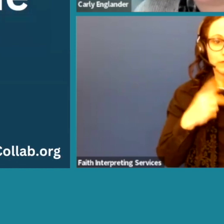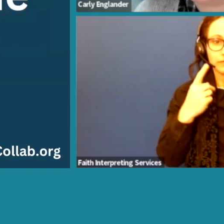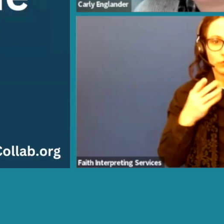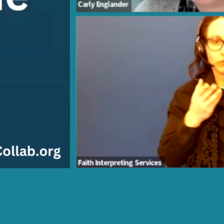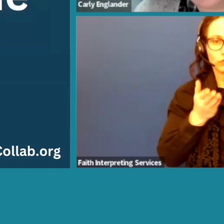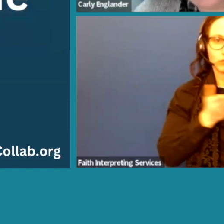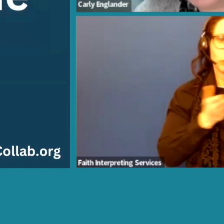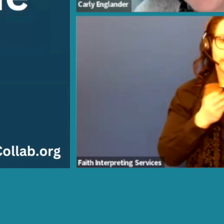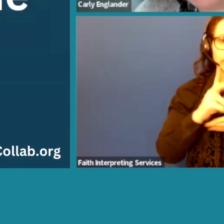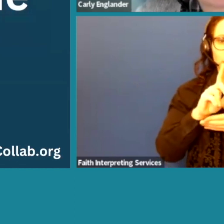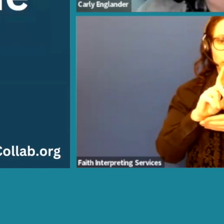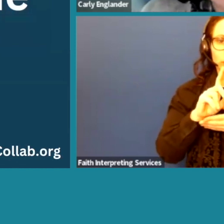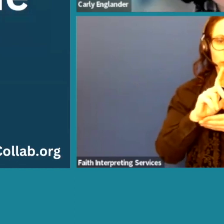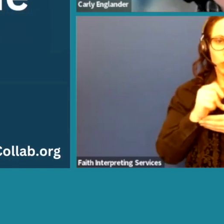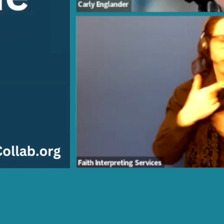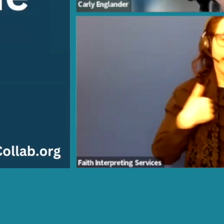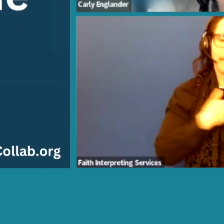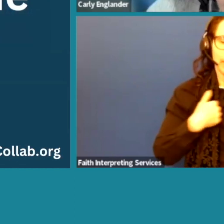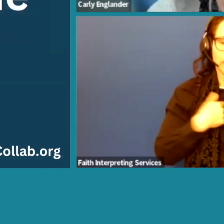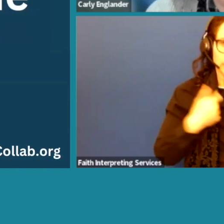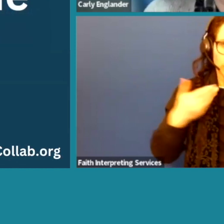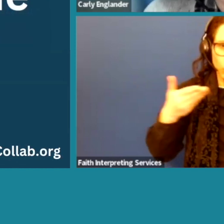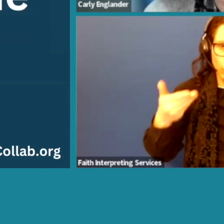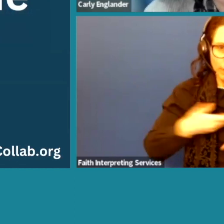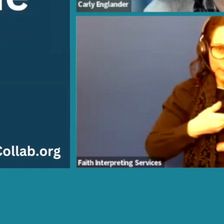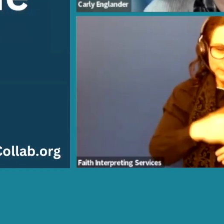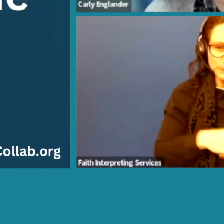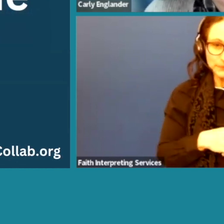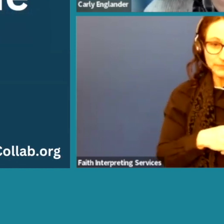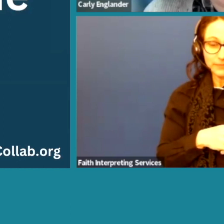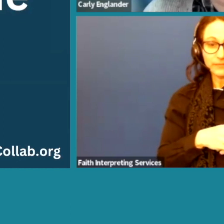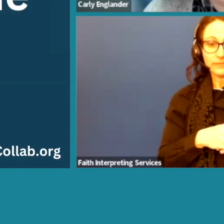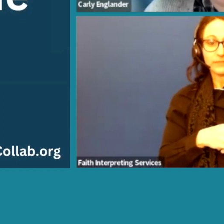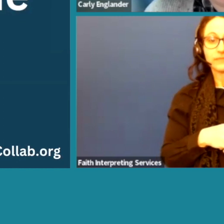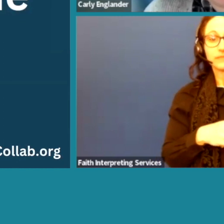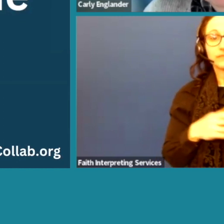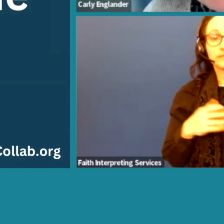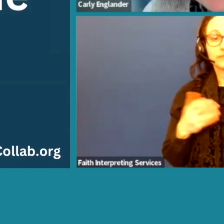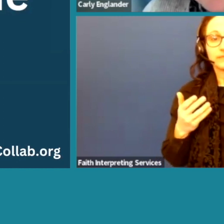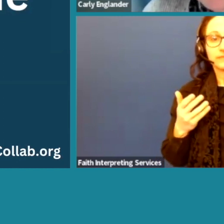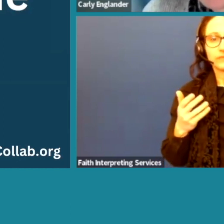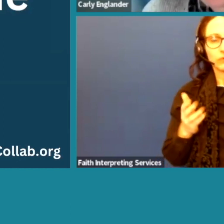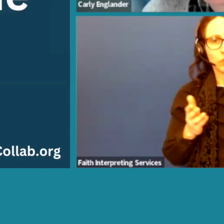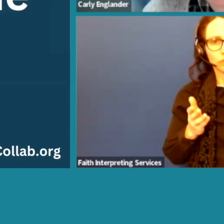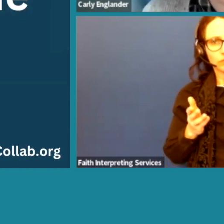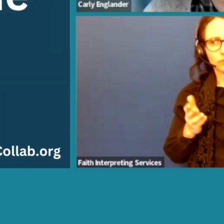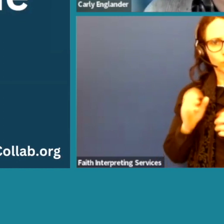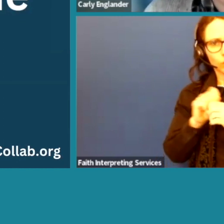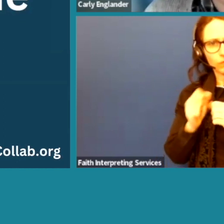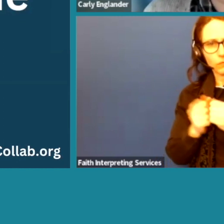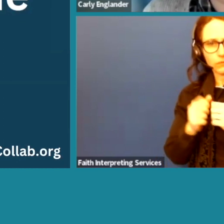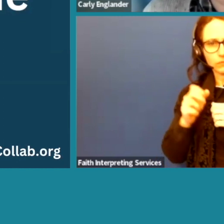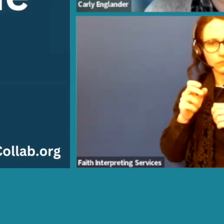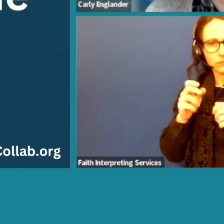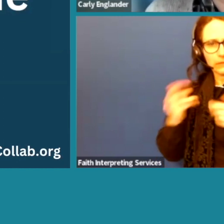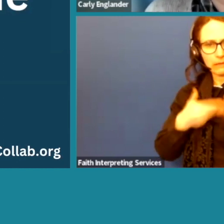Service Animals Welcome, hosting guests with working animals, presented today by